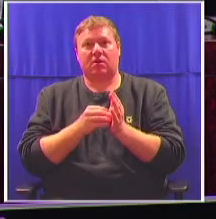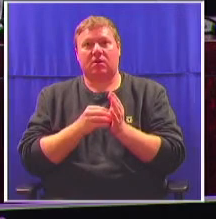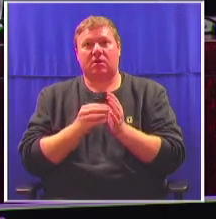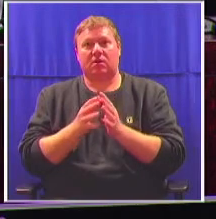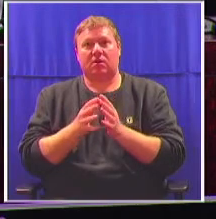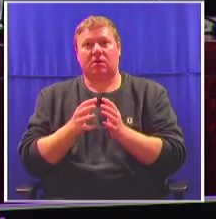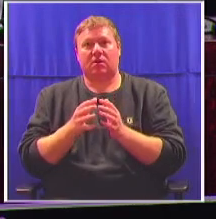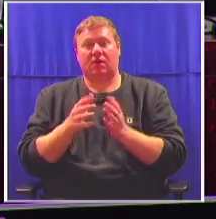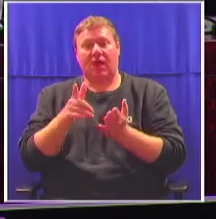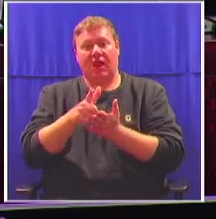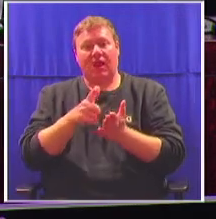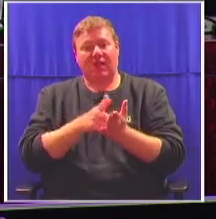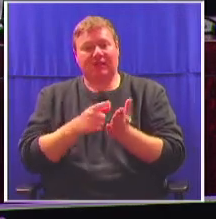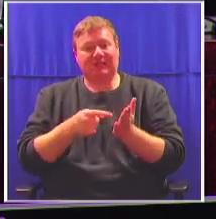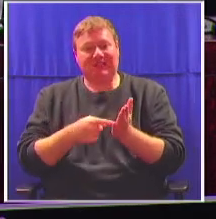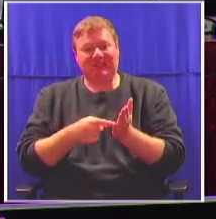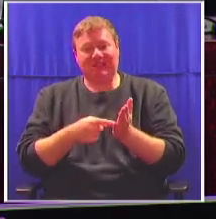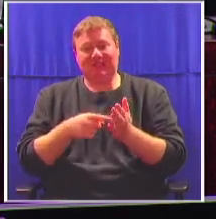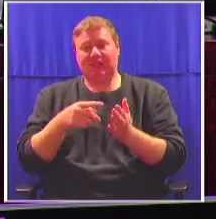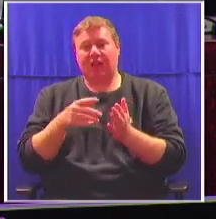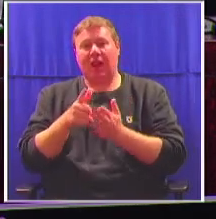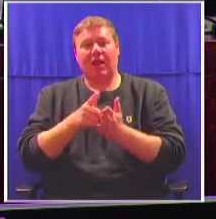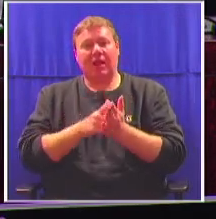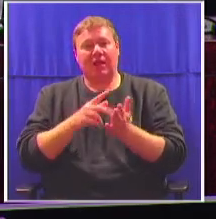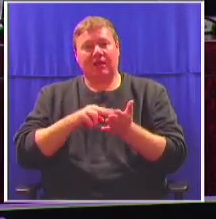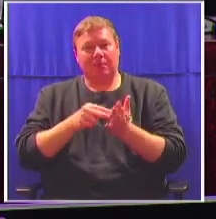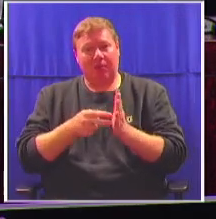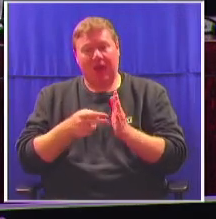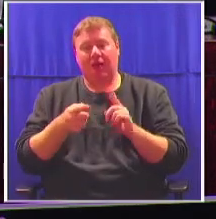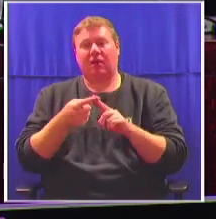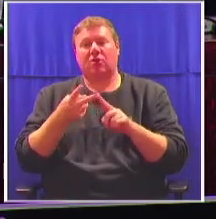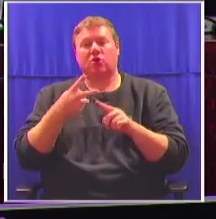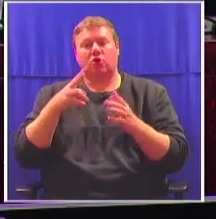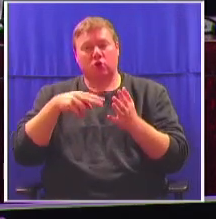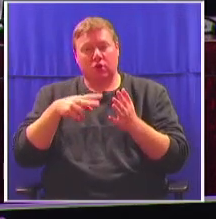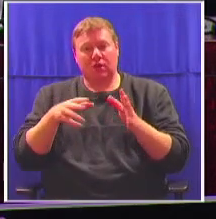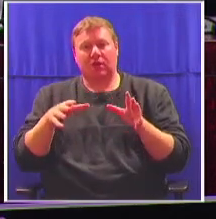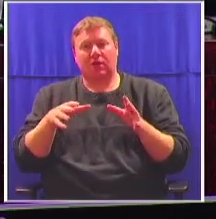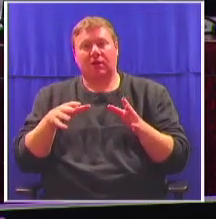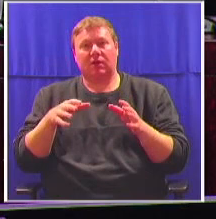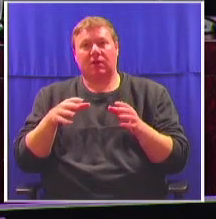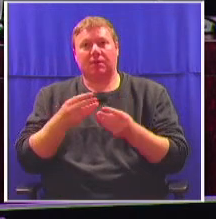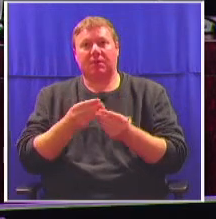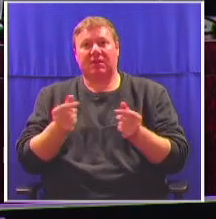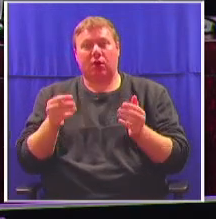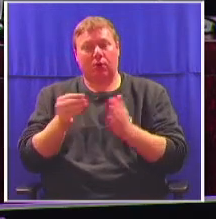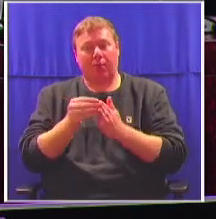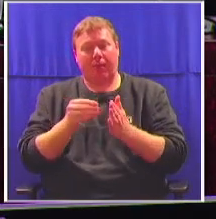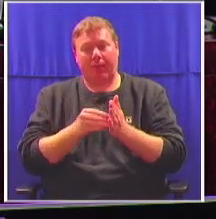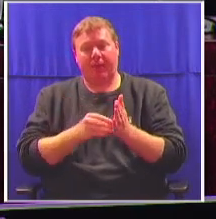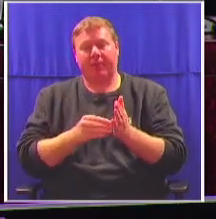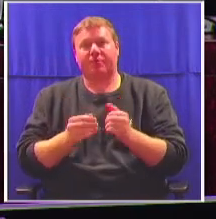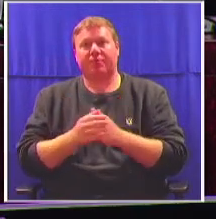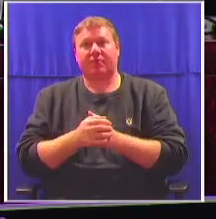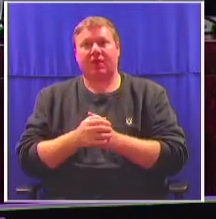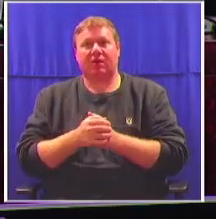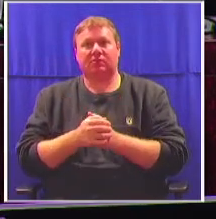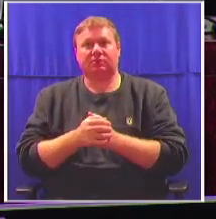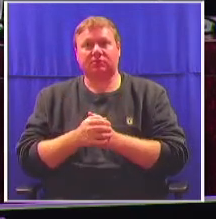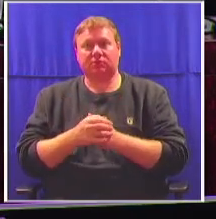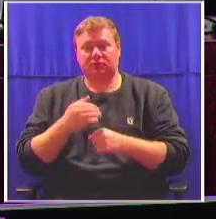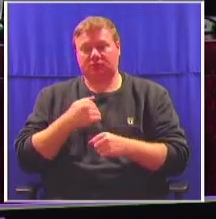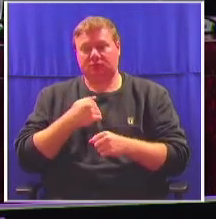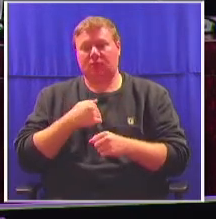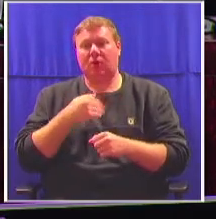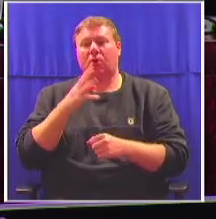of lesson plans and reading materials. And I will be spending